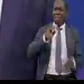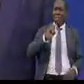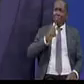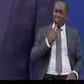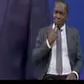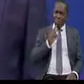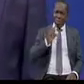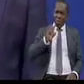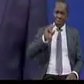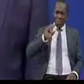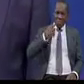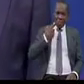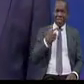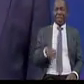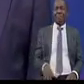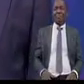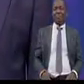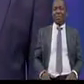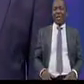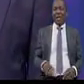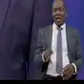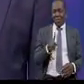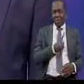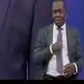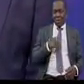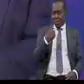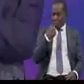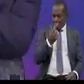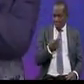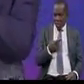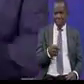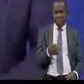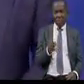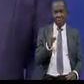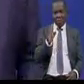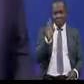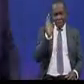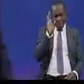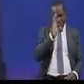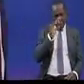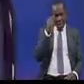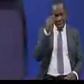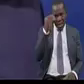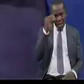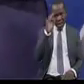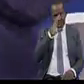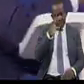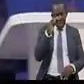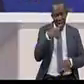that tree. A representation of the cross of Christ when he comes. Throw it into